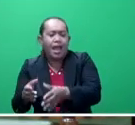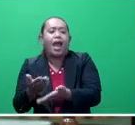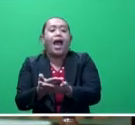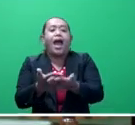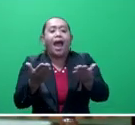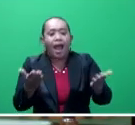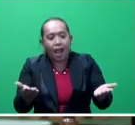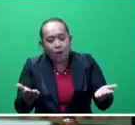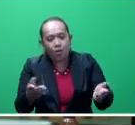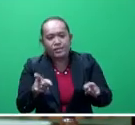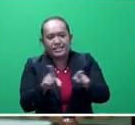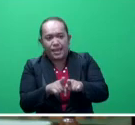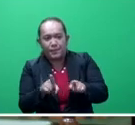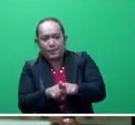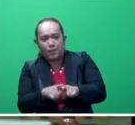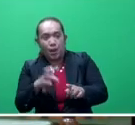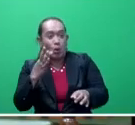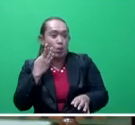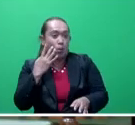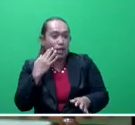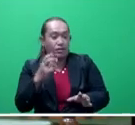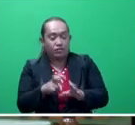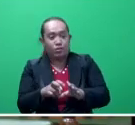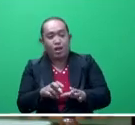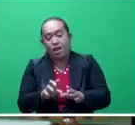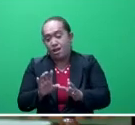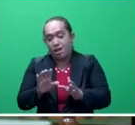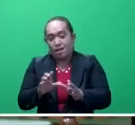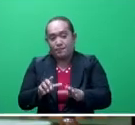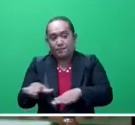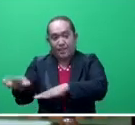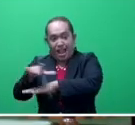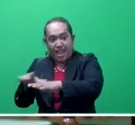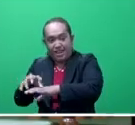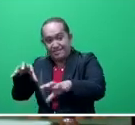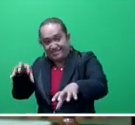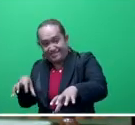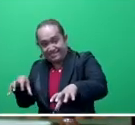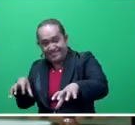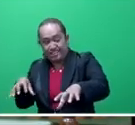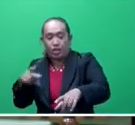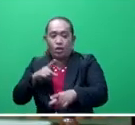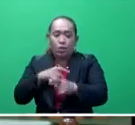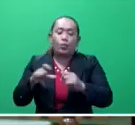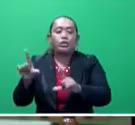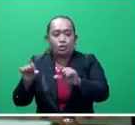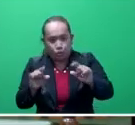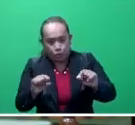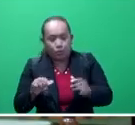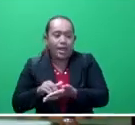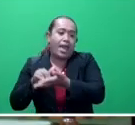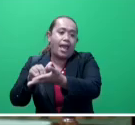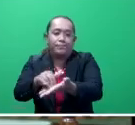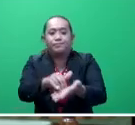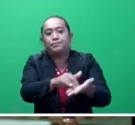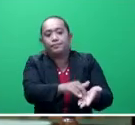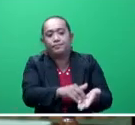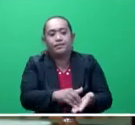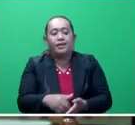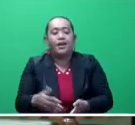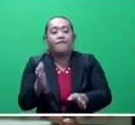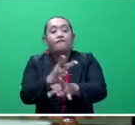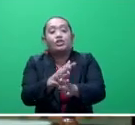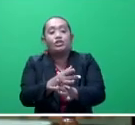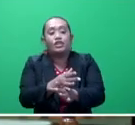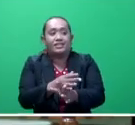offshore fishing licenses from 36 months to a maximum of 20 years. Fishing companies who will be licensed